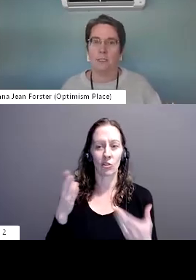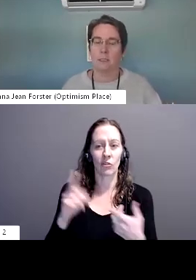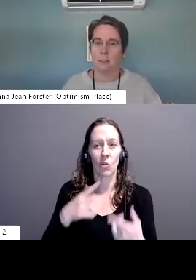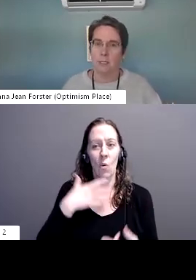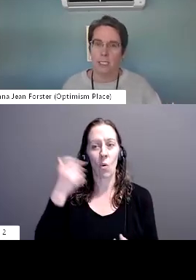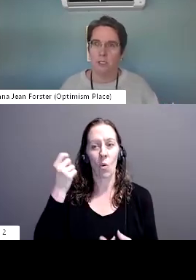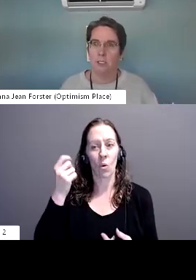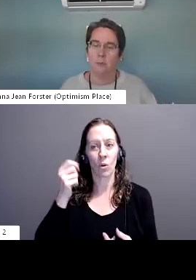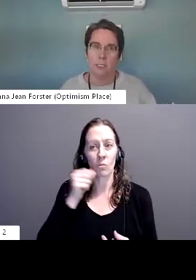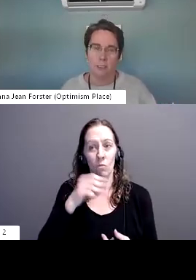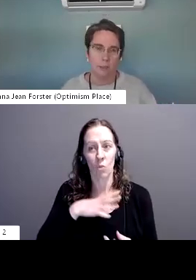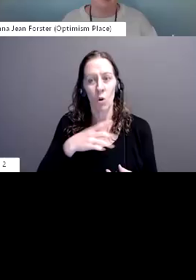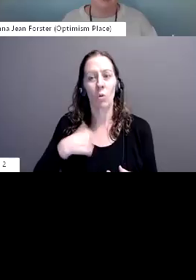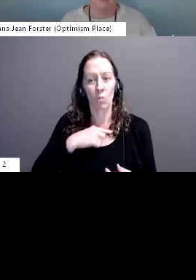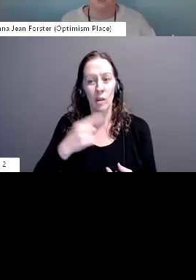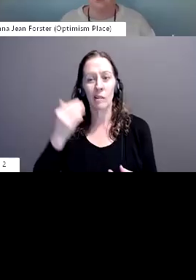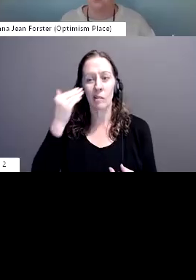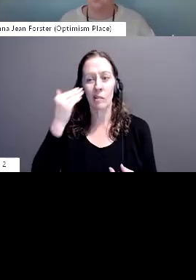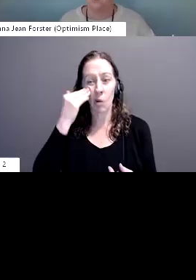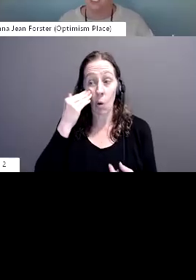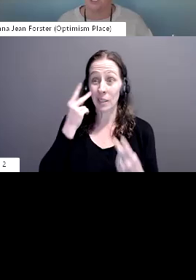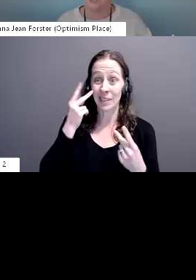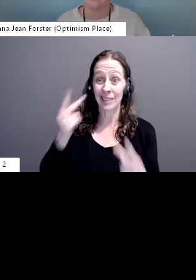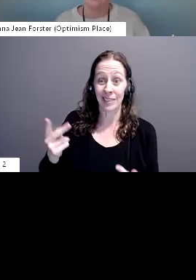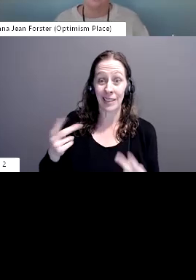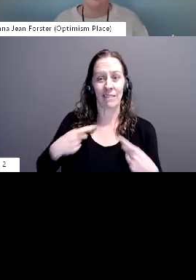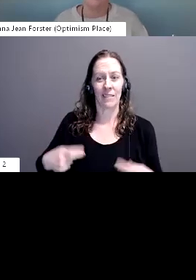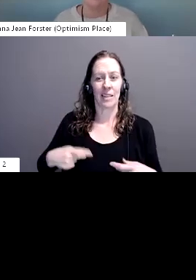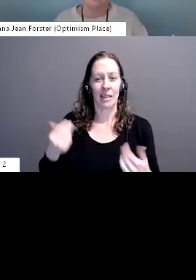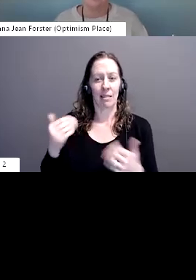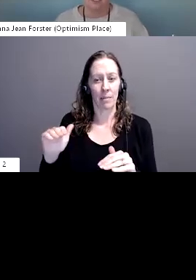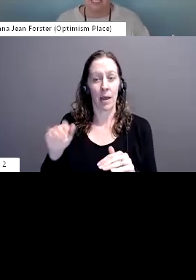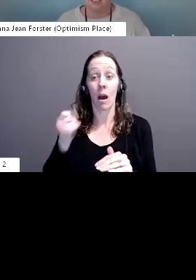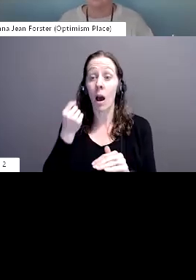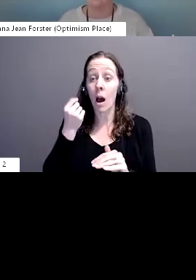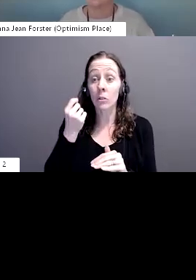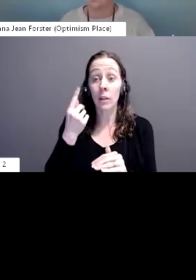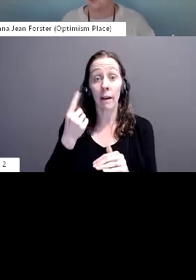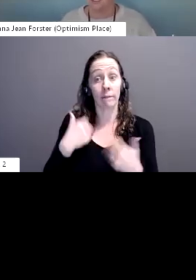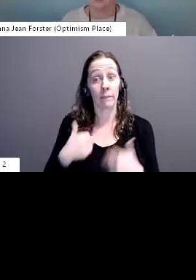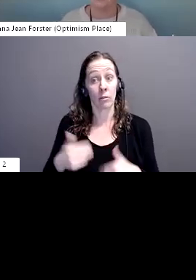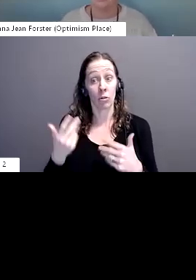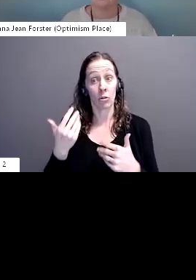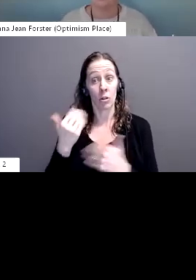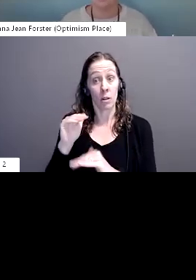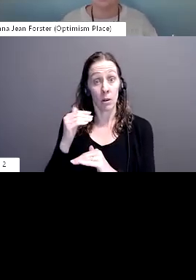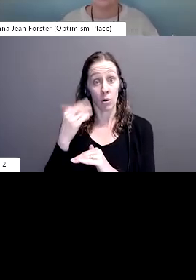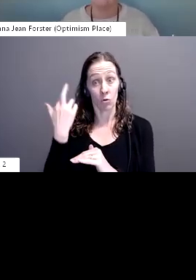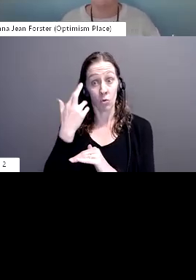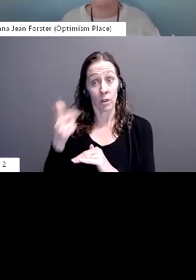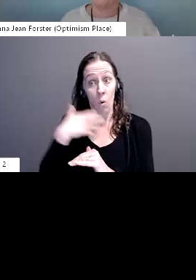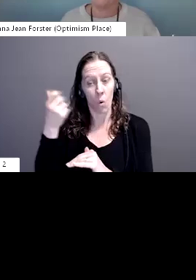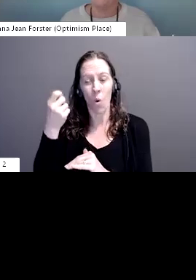they have physical limitations, but these aren't limitations due to aging necessarily. They're also due to their experience of